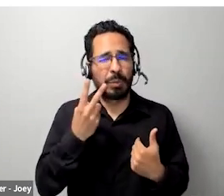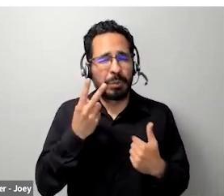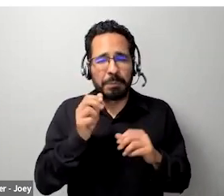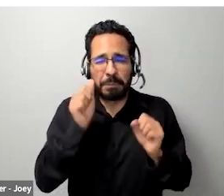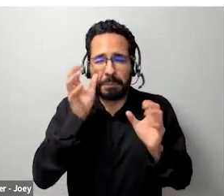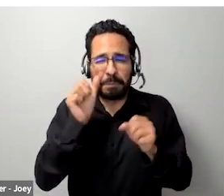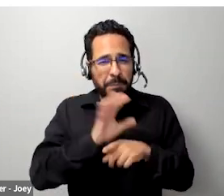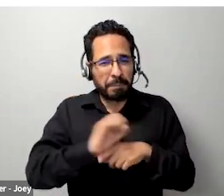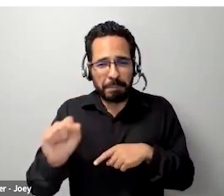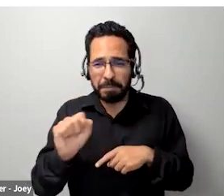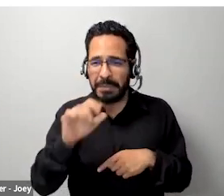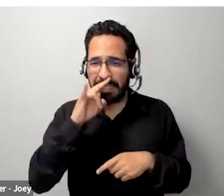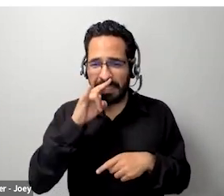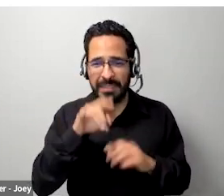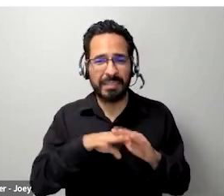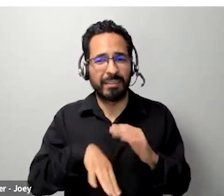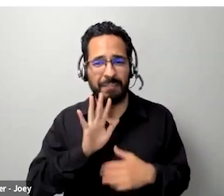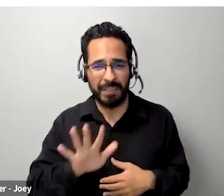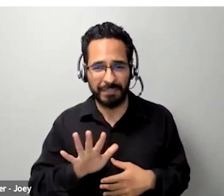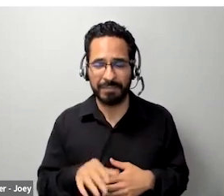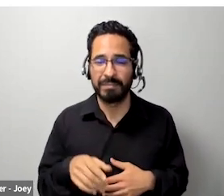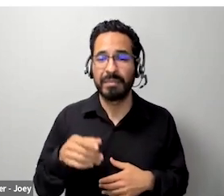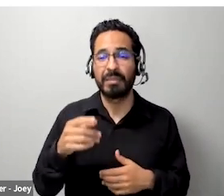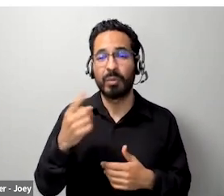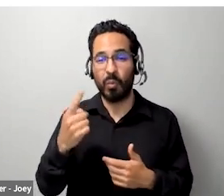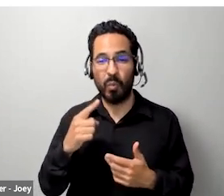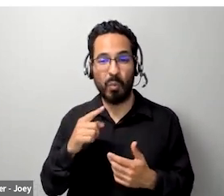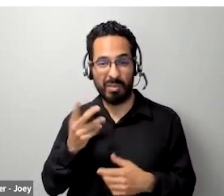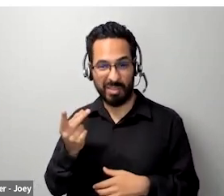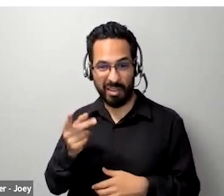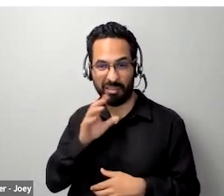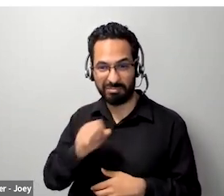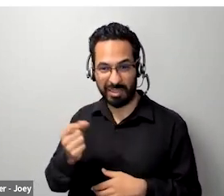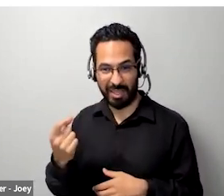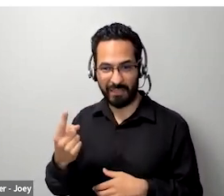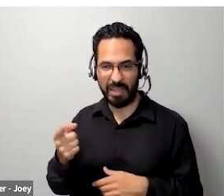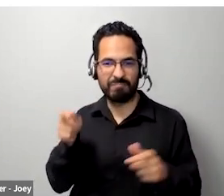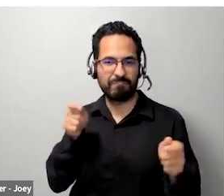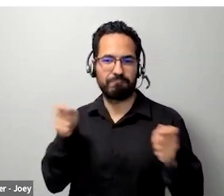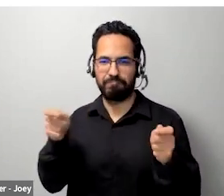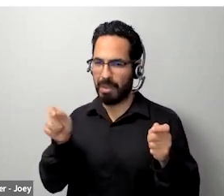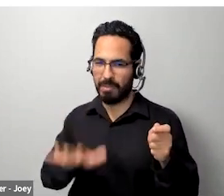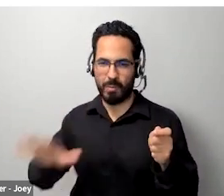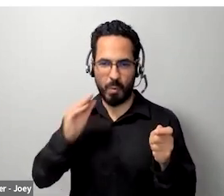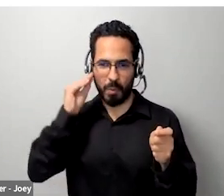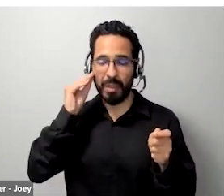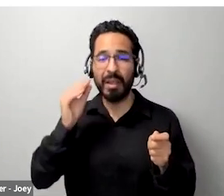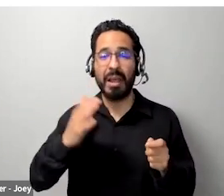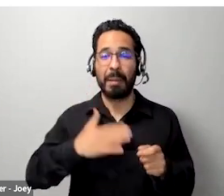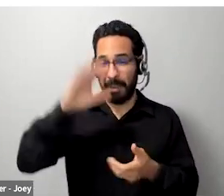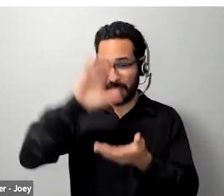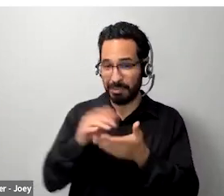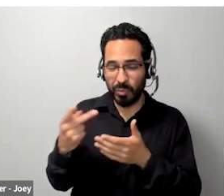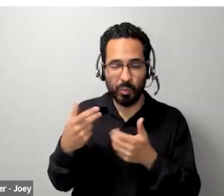perfect kids under 5, an 11-year-old English bulldog that rules our entire home, and my husband and I are board game